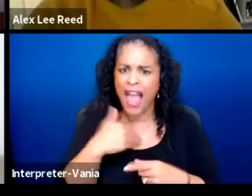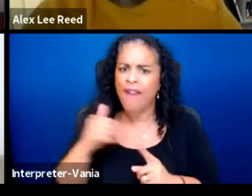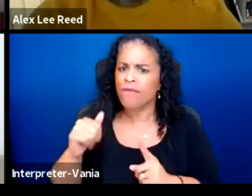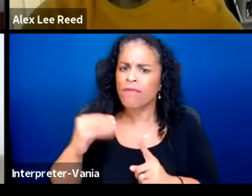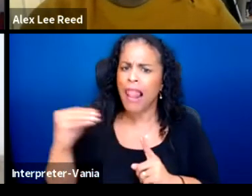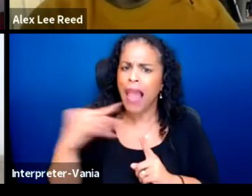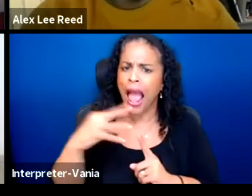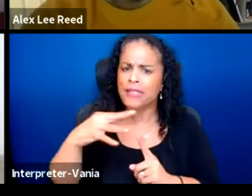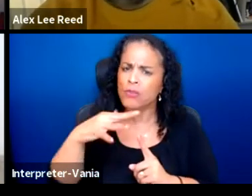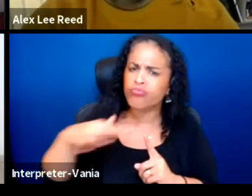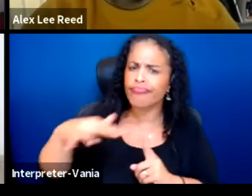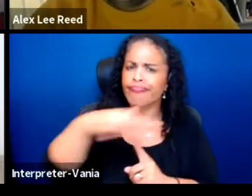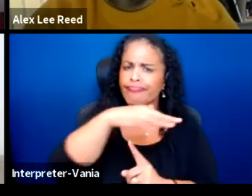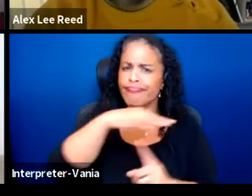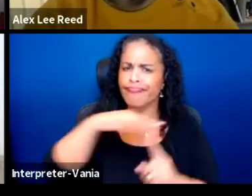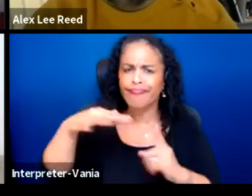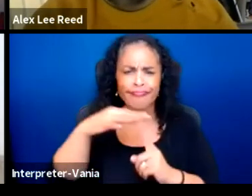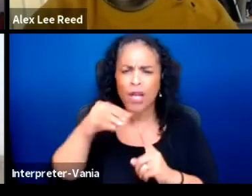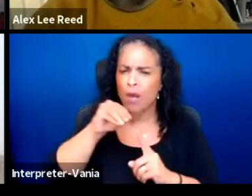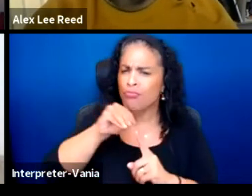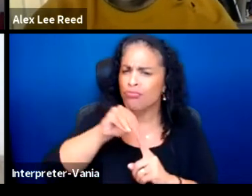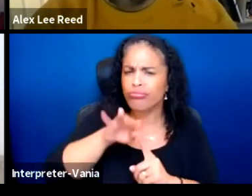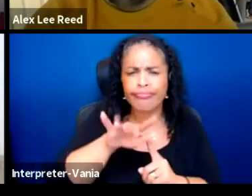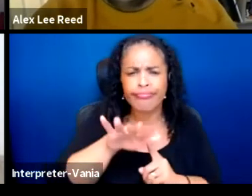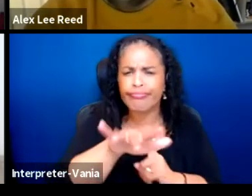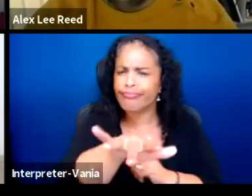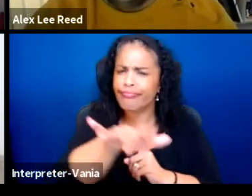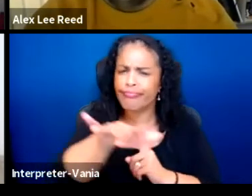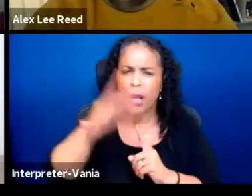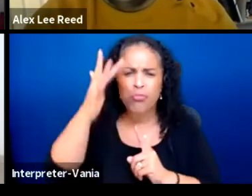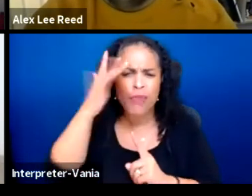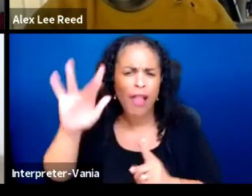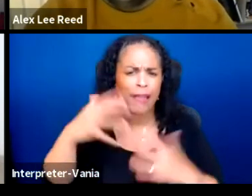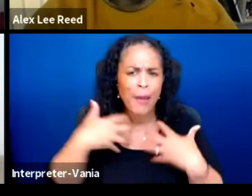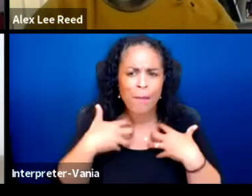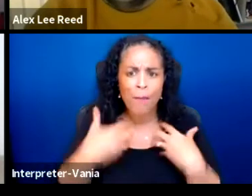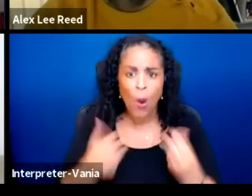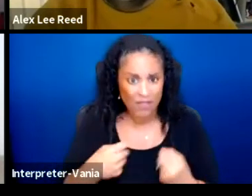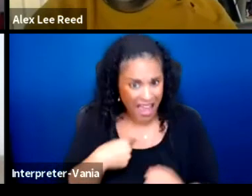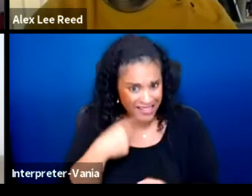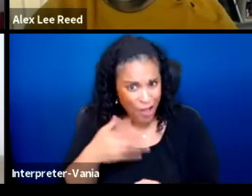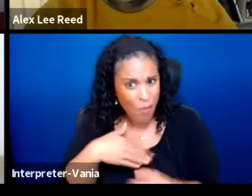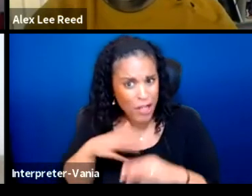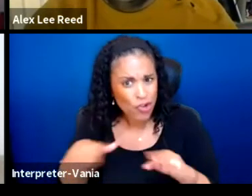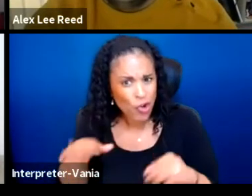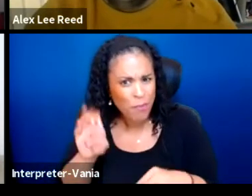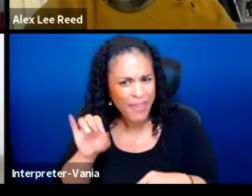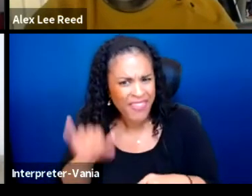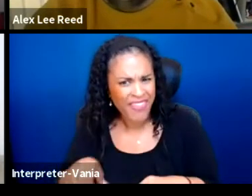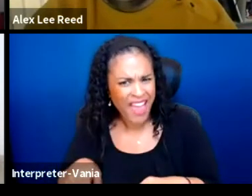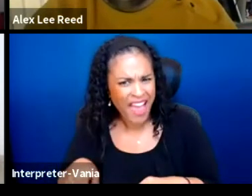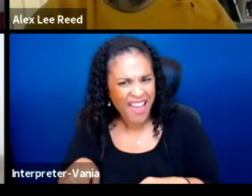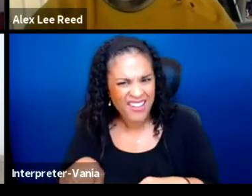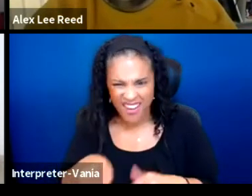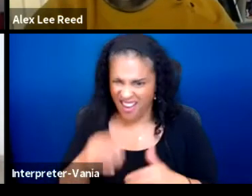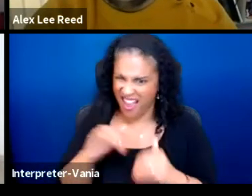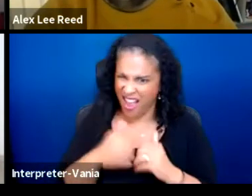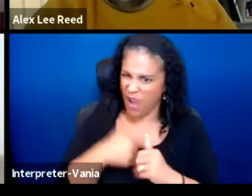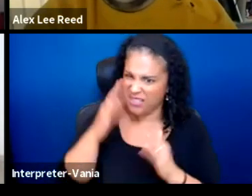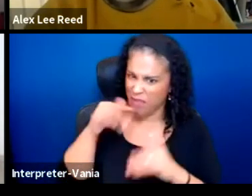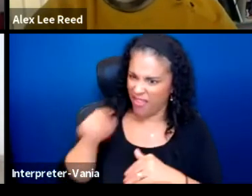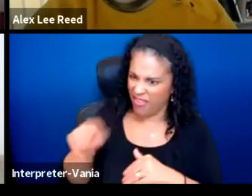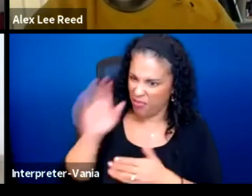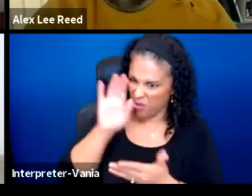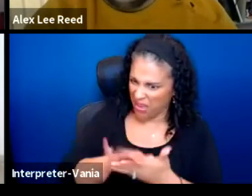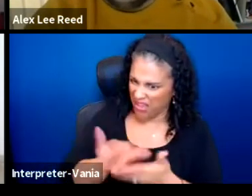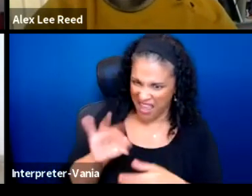and it shines bright and I'm brilliant, I'm bold, because that's what I tell my children to be. But how do I expect them to believe it if